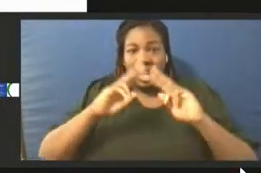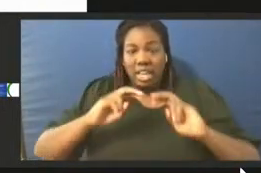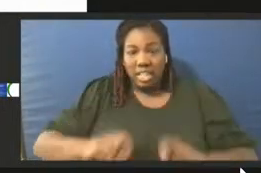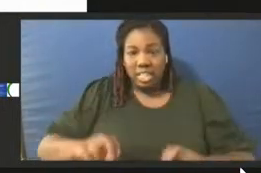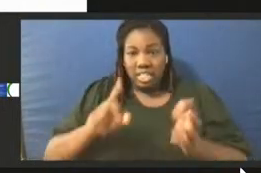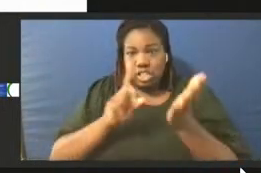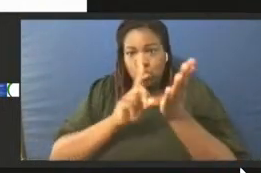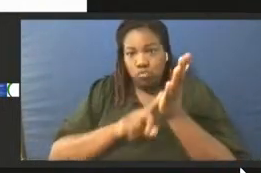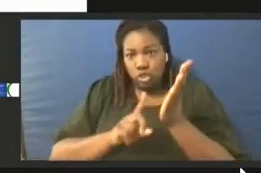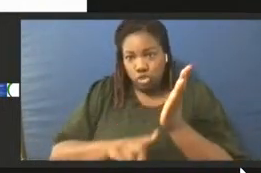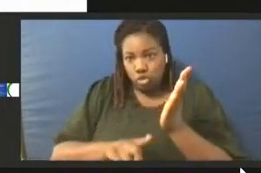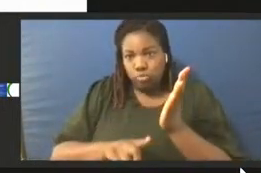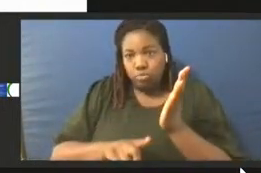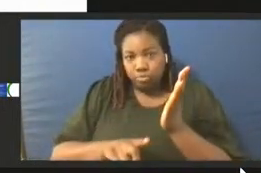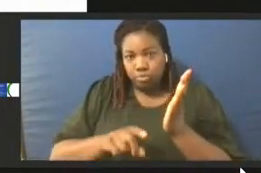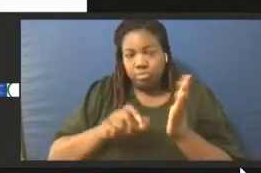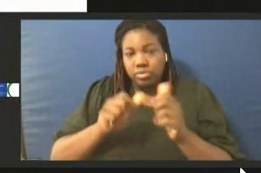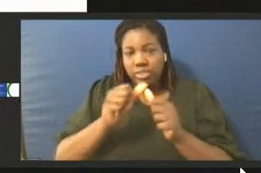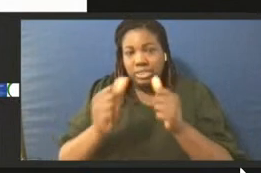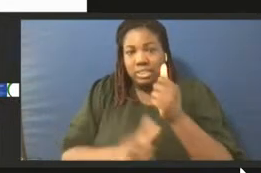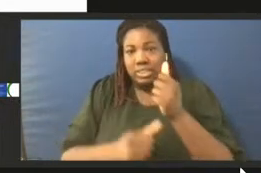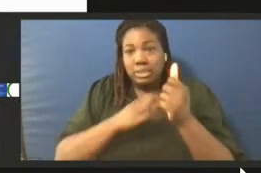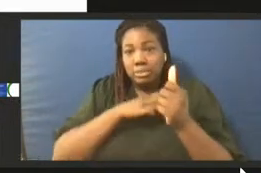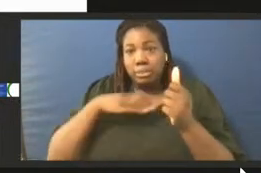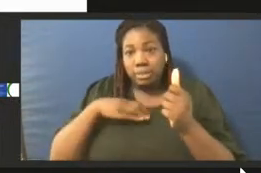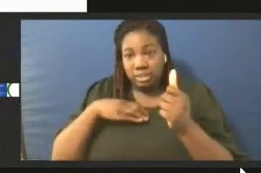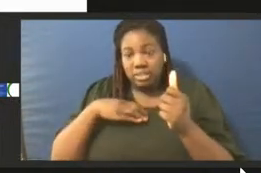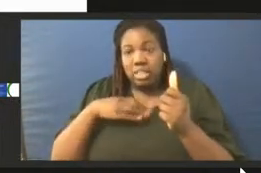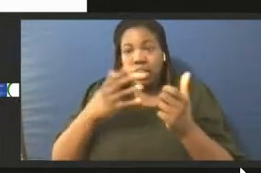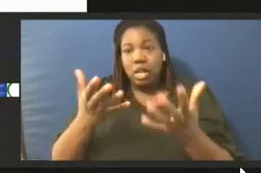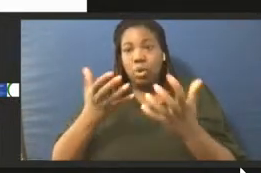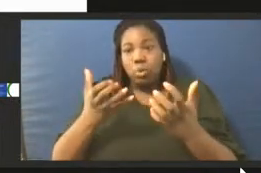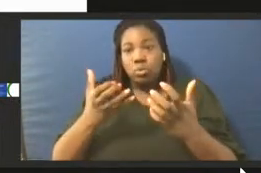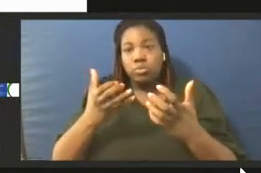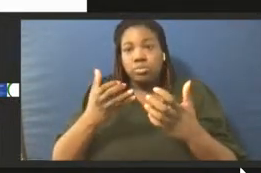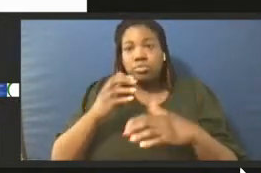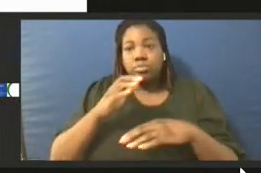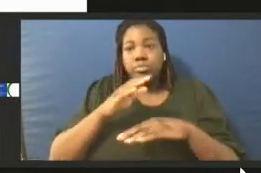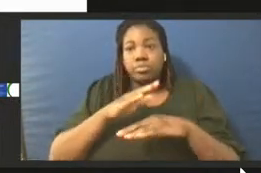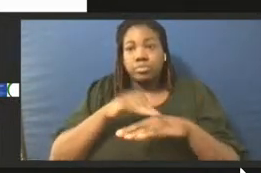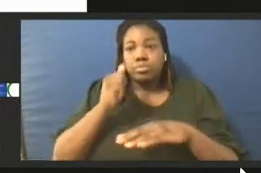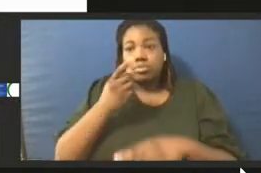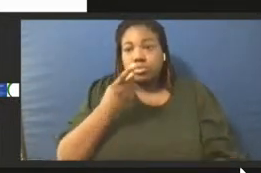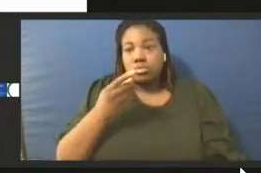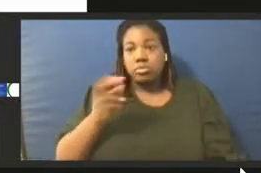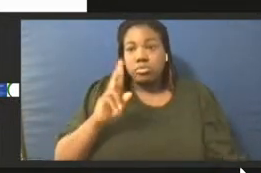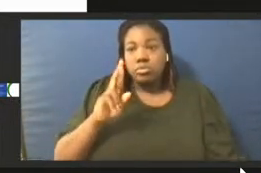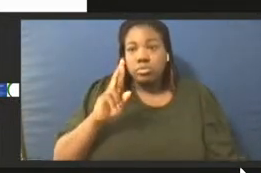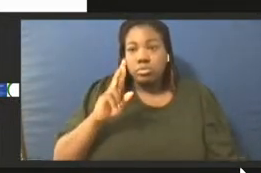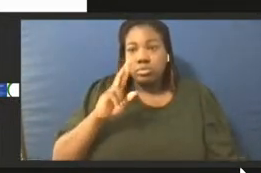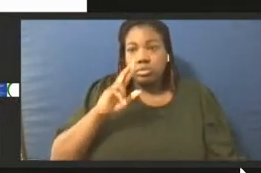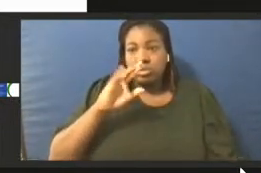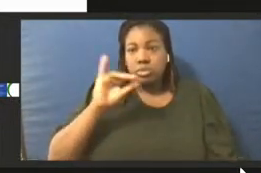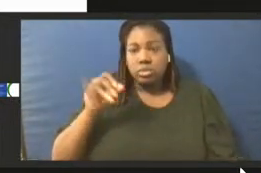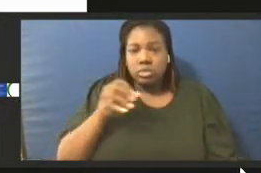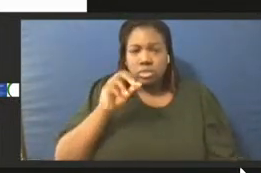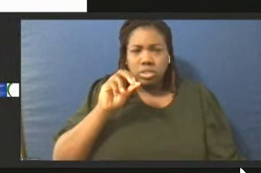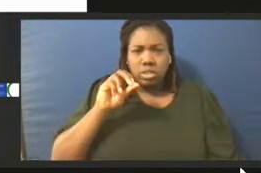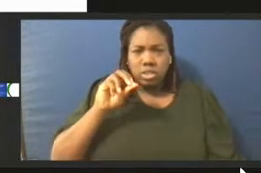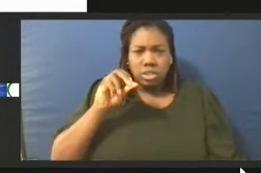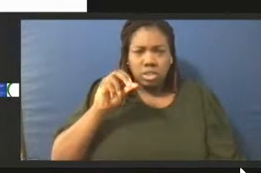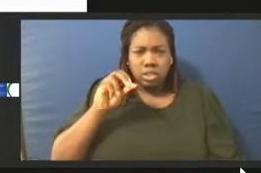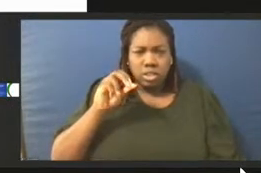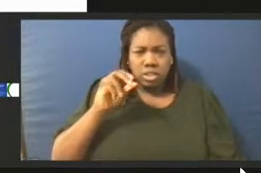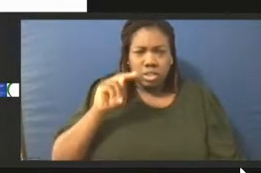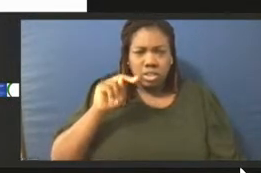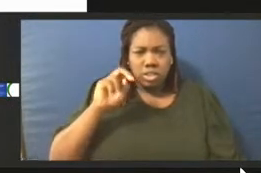Research Subcommittee. And I would like to call upon Dr. Janet Khaldun, who is the